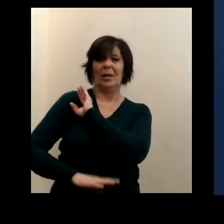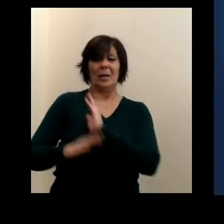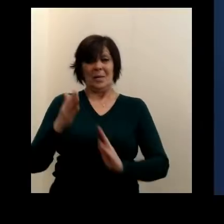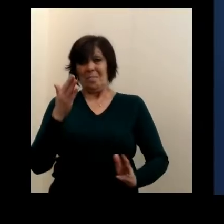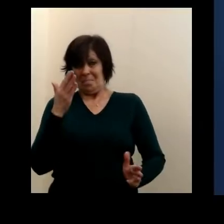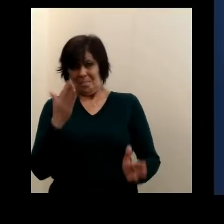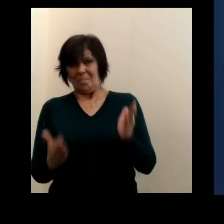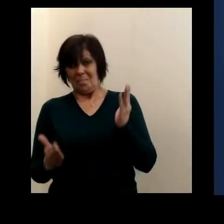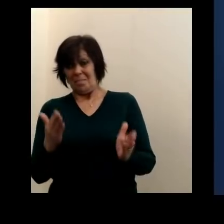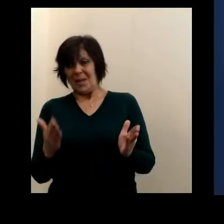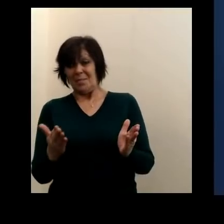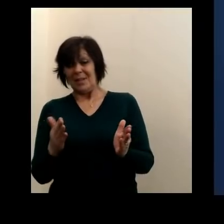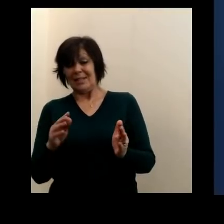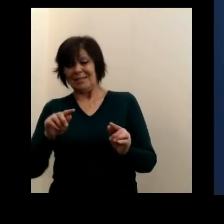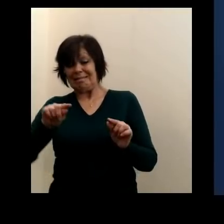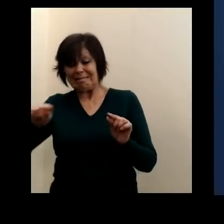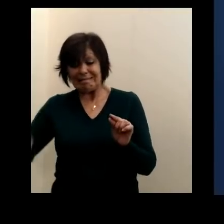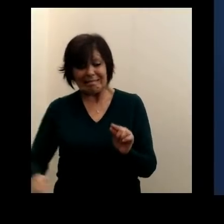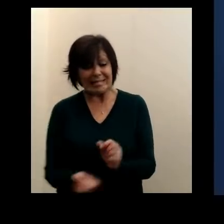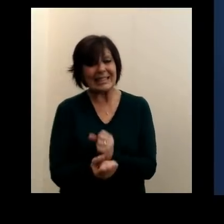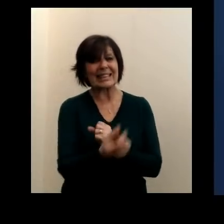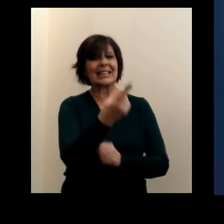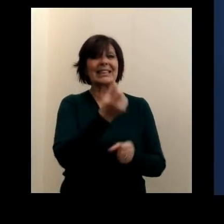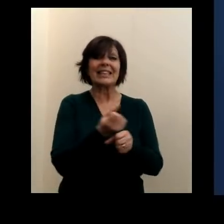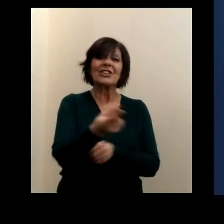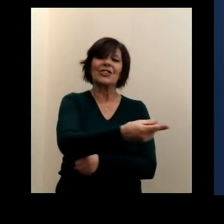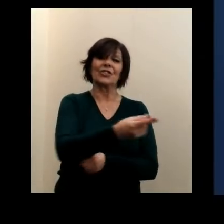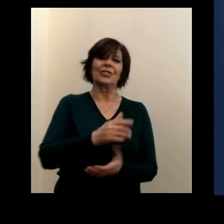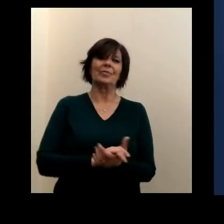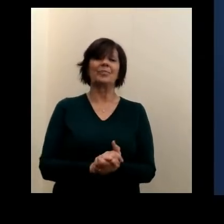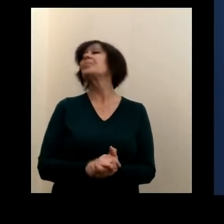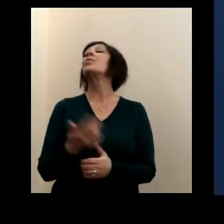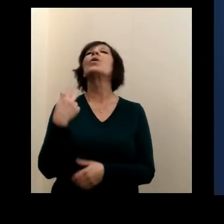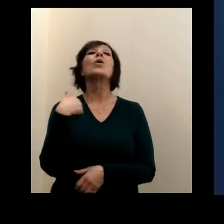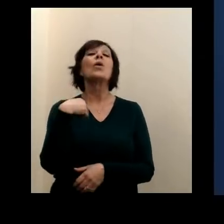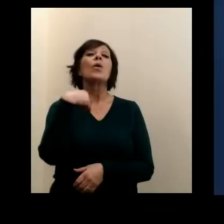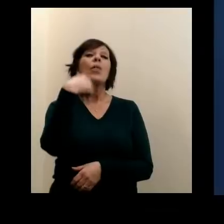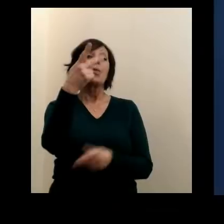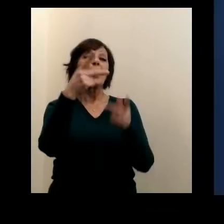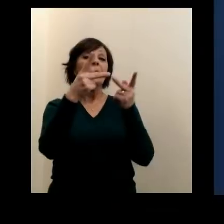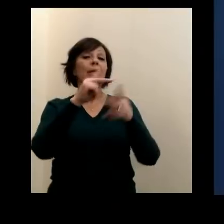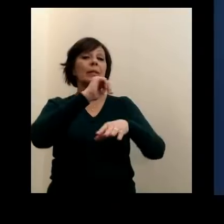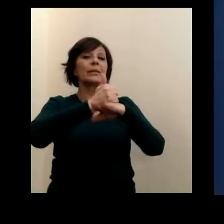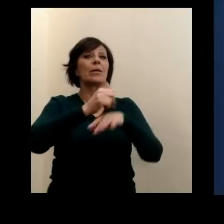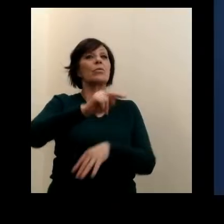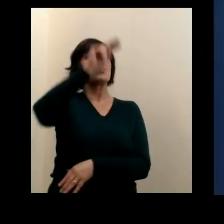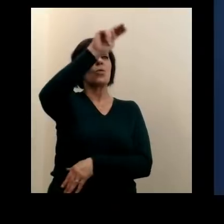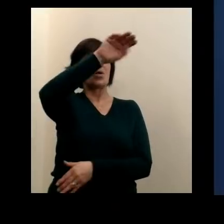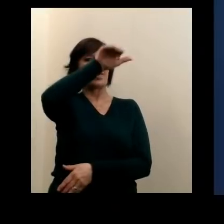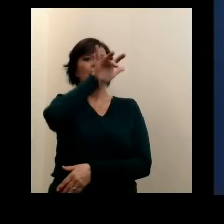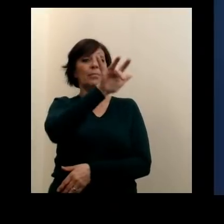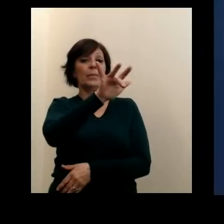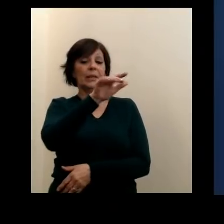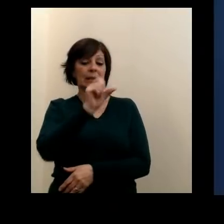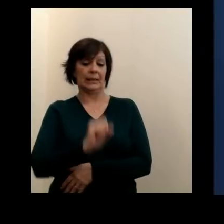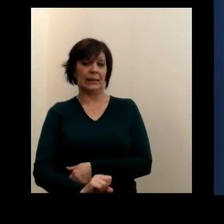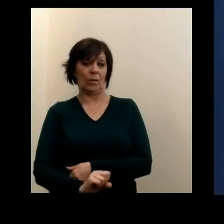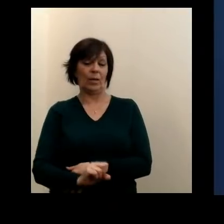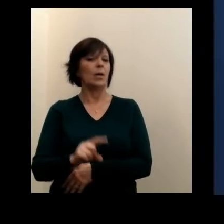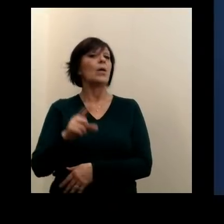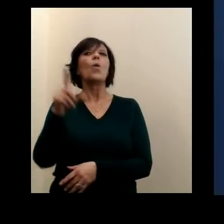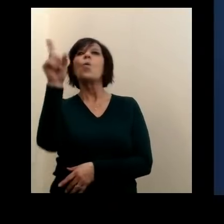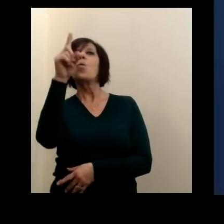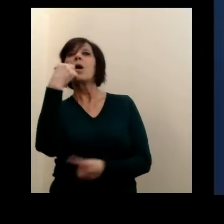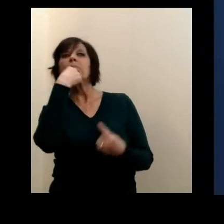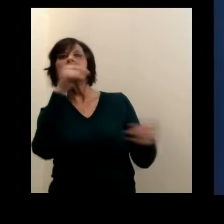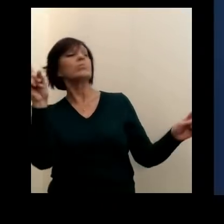even going into 2022. 3 sites have been set up by Erie County, North, Central, and South. We are not identifying the location